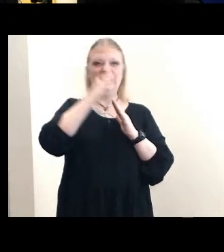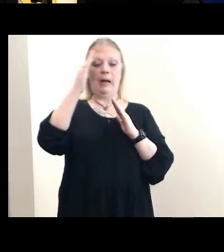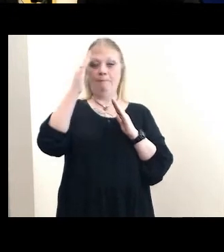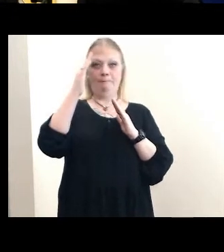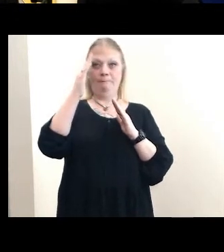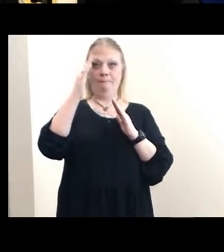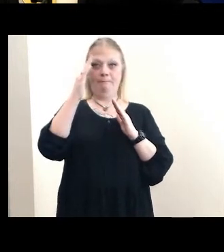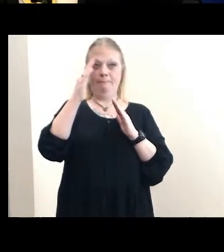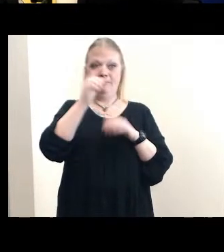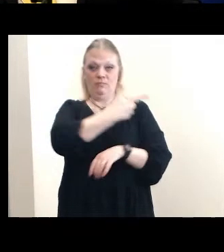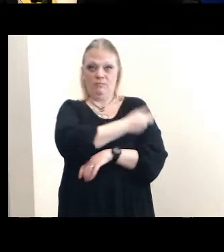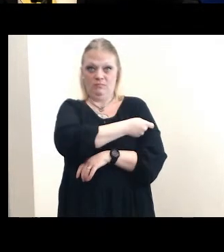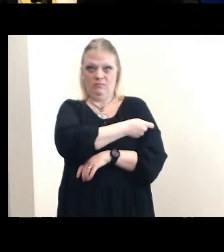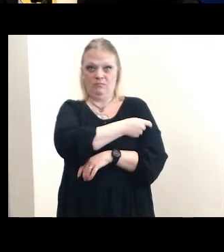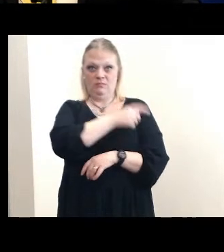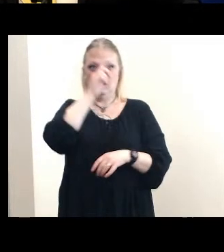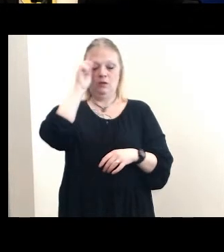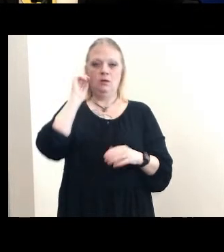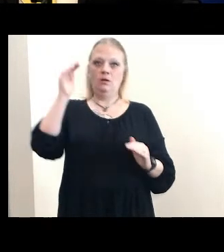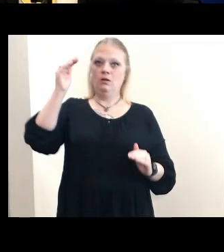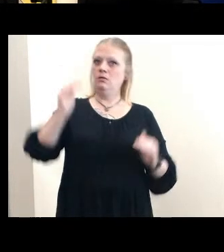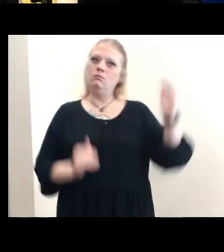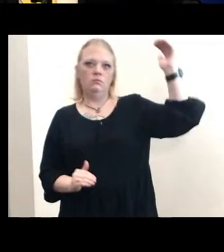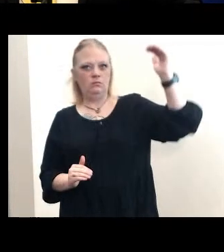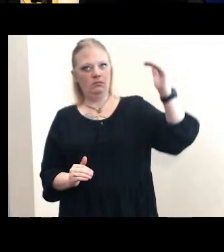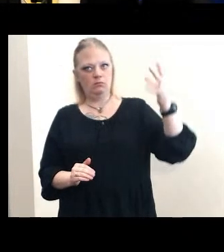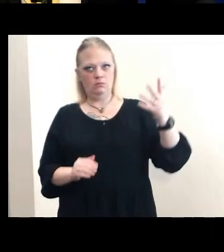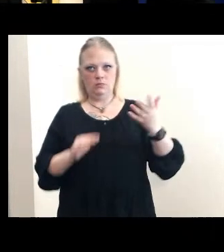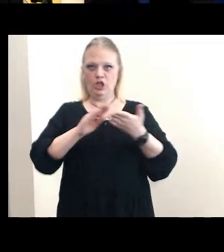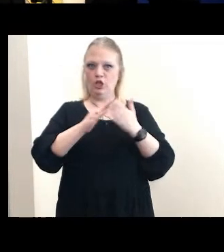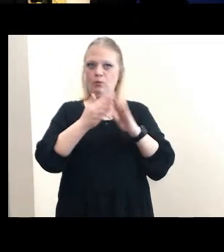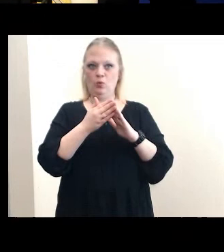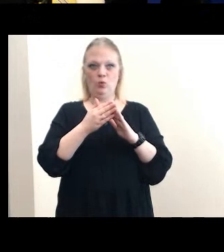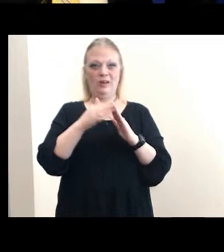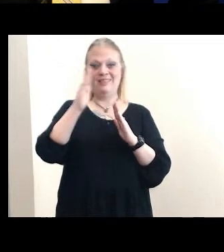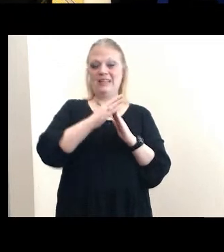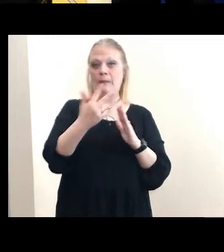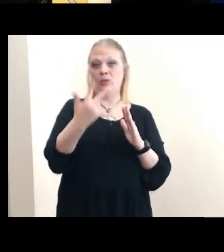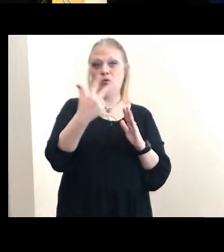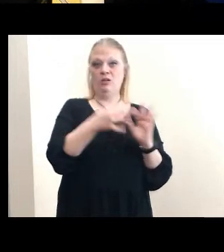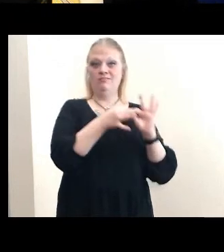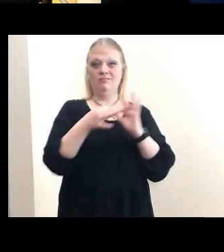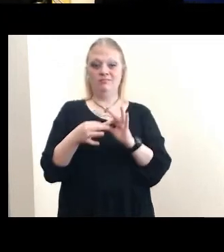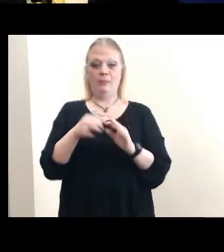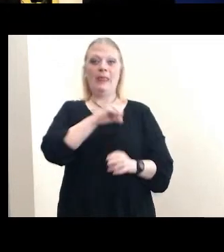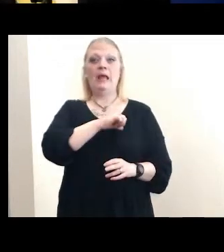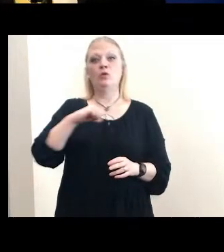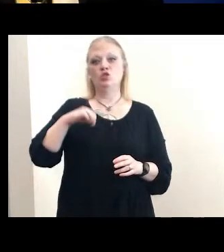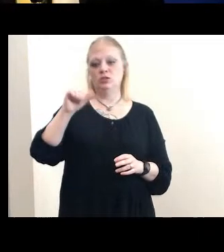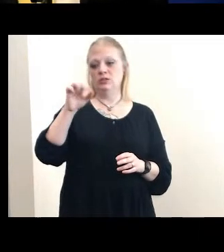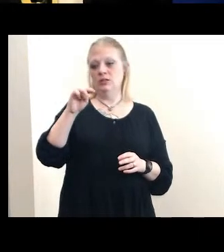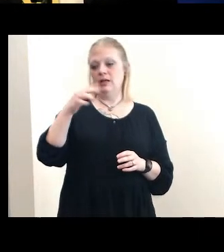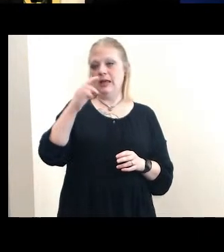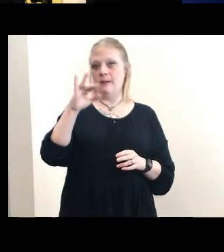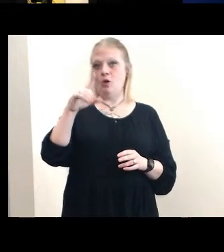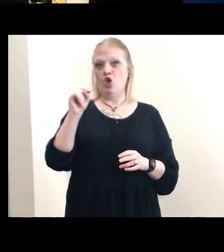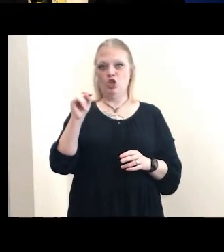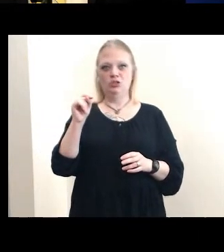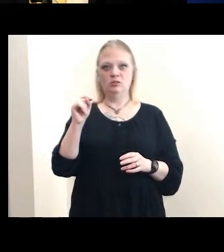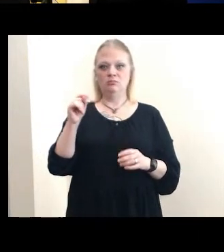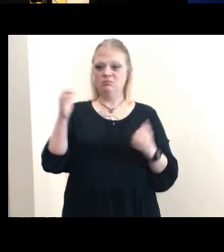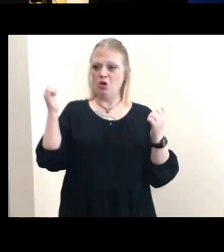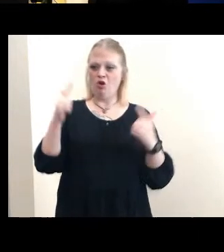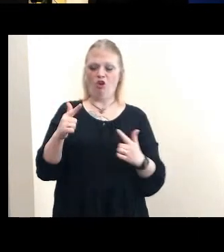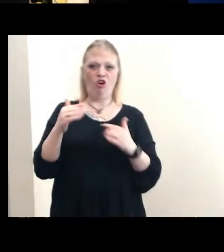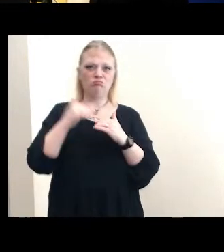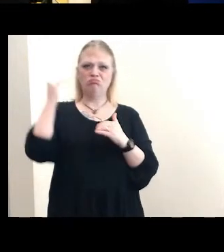codes, there's some huge inequity in our community. The top 3 are all related to the town of Amherst, in which every single one of them is